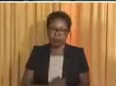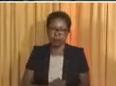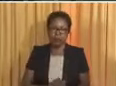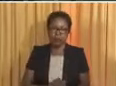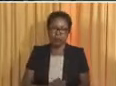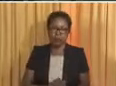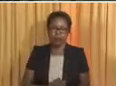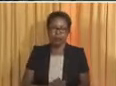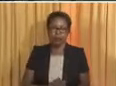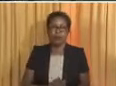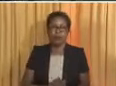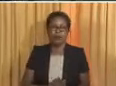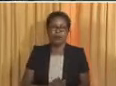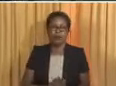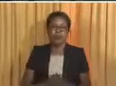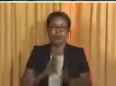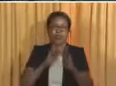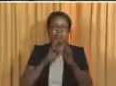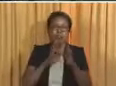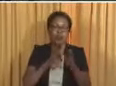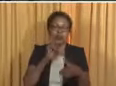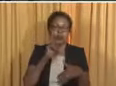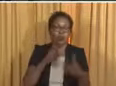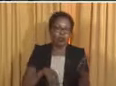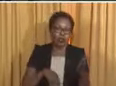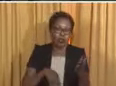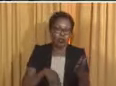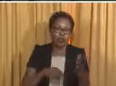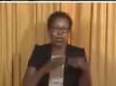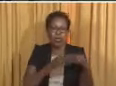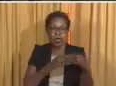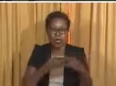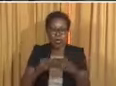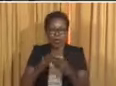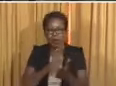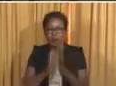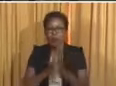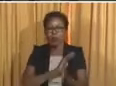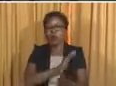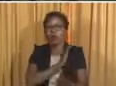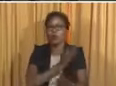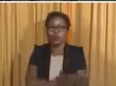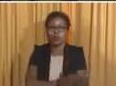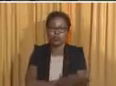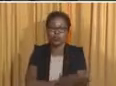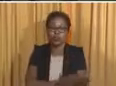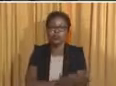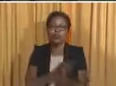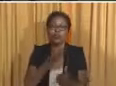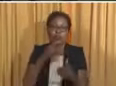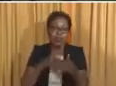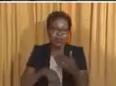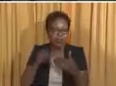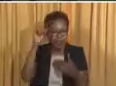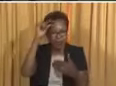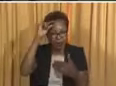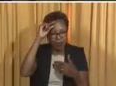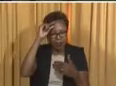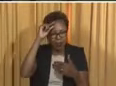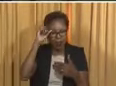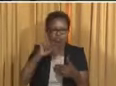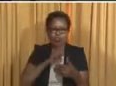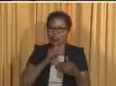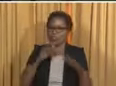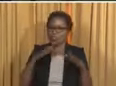The result is leadership without authority. In a democratic government, it is an untenable absurdity.